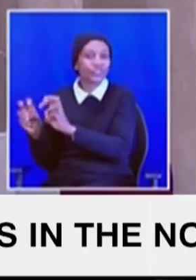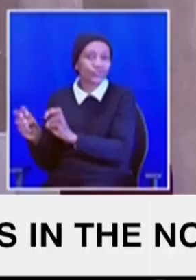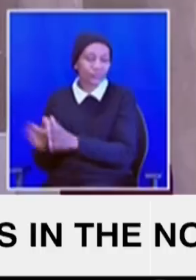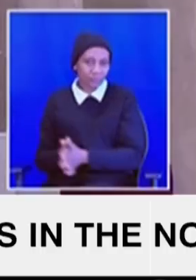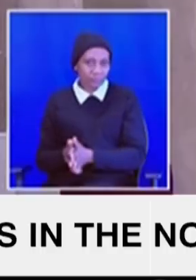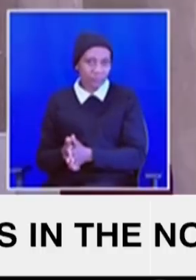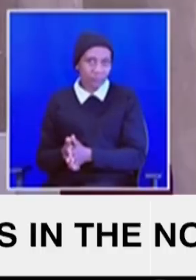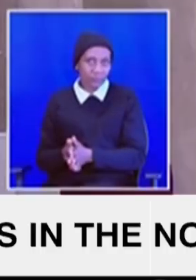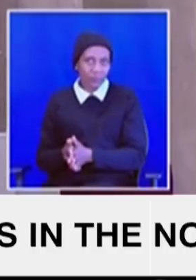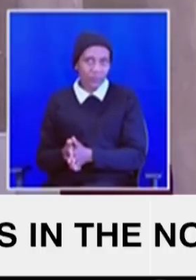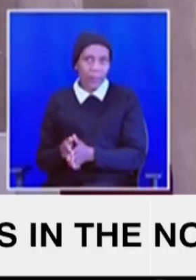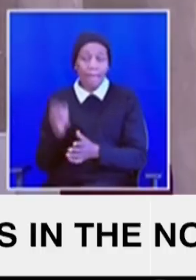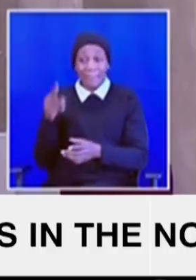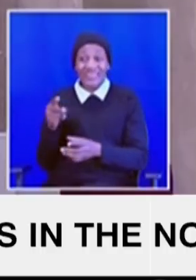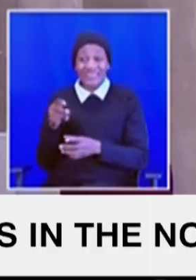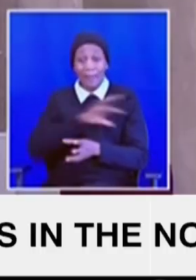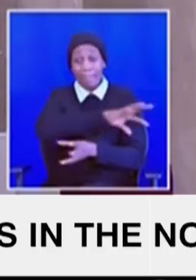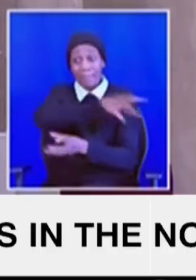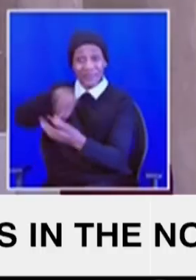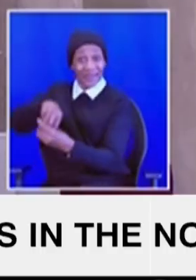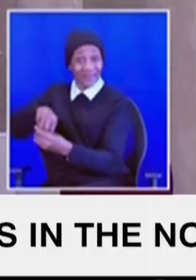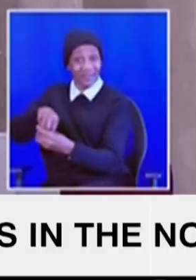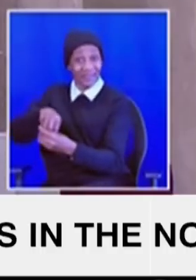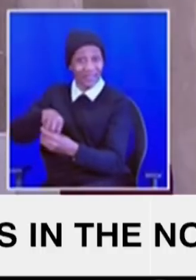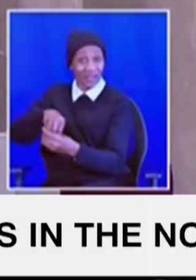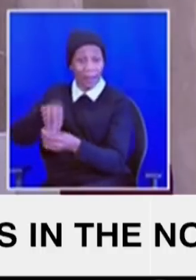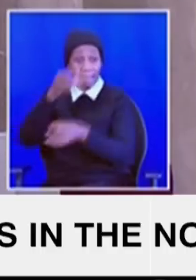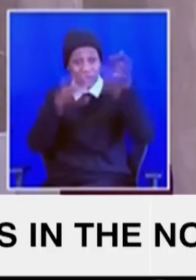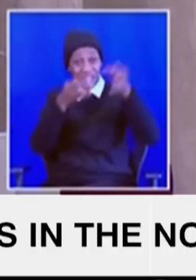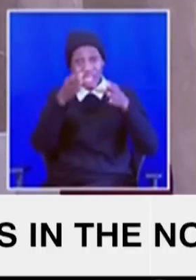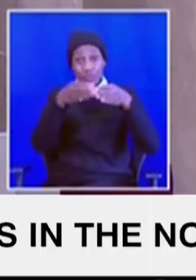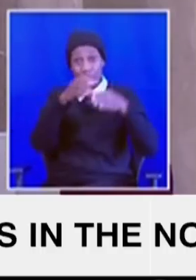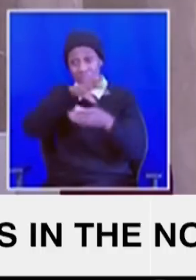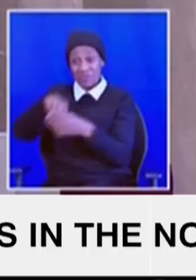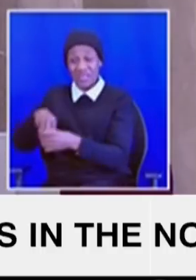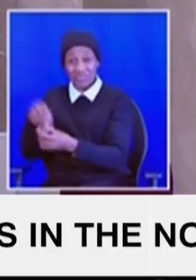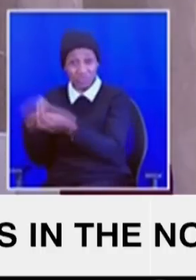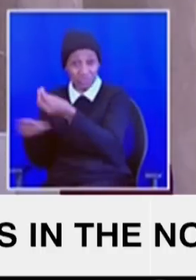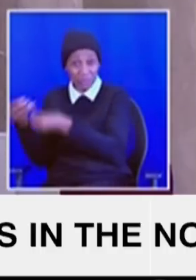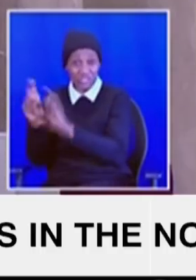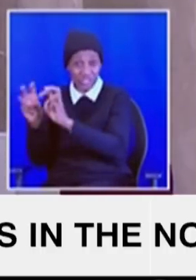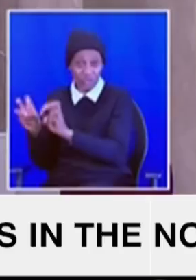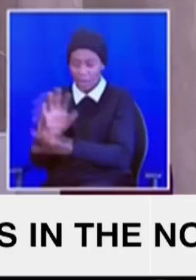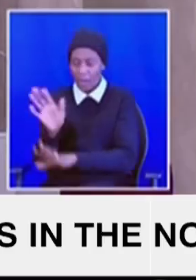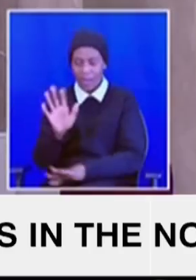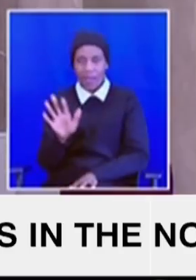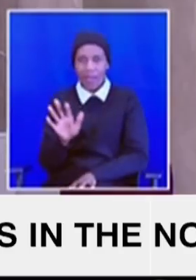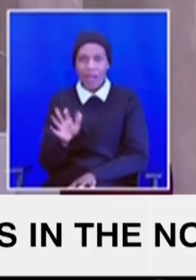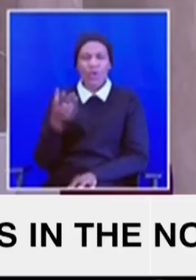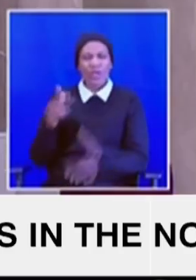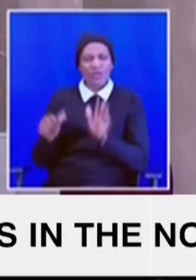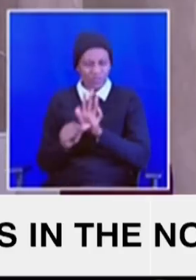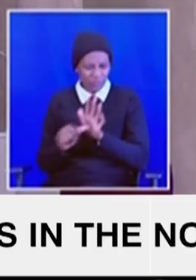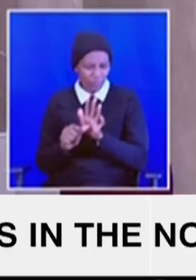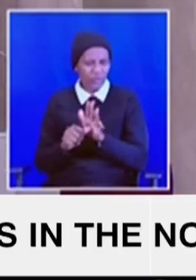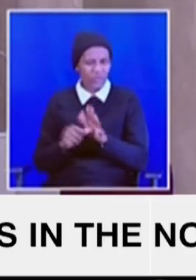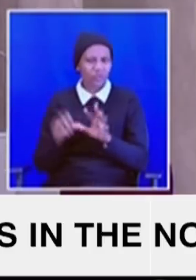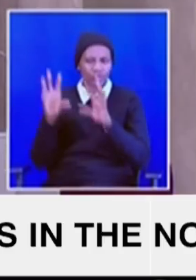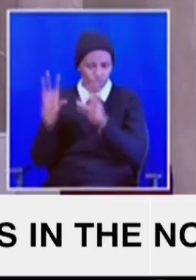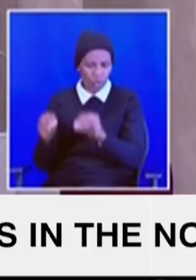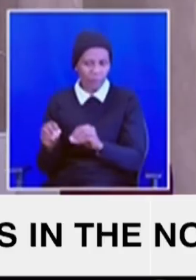Let's not single political parties. And I think it's important that we move away from that